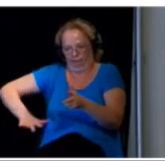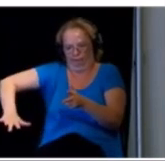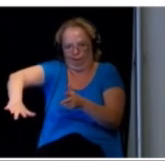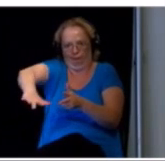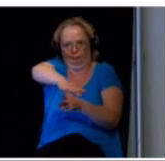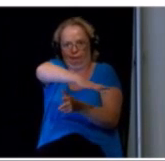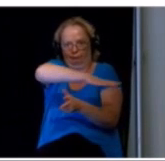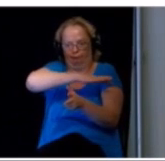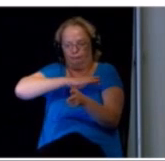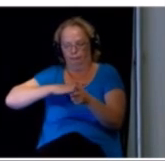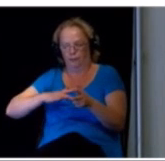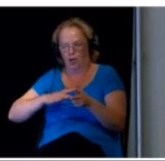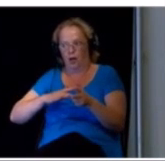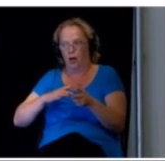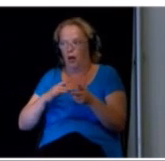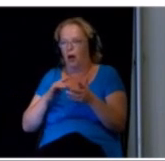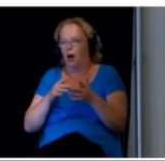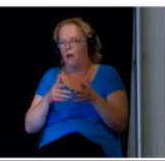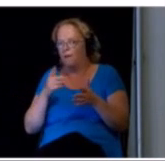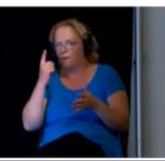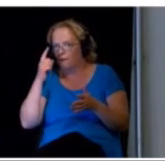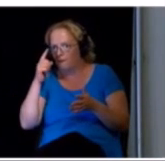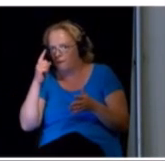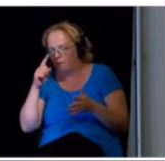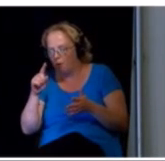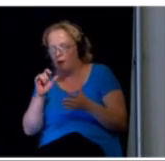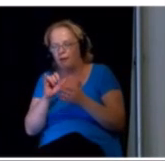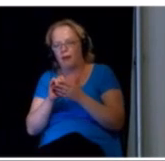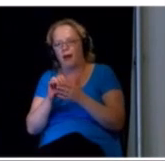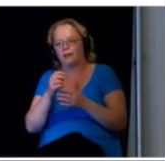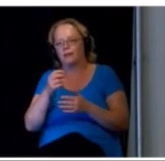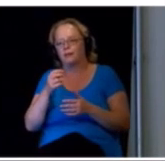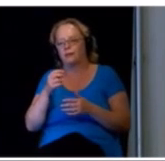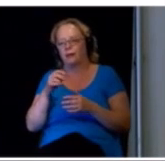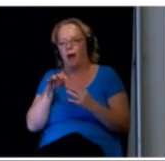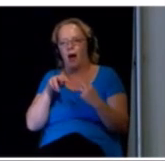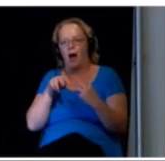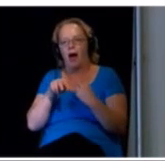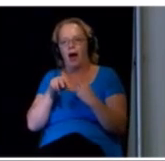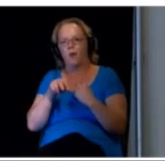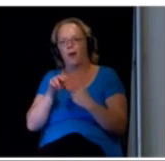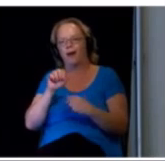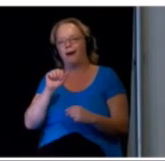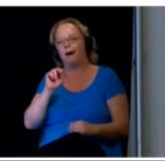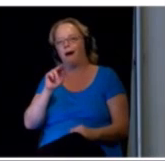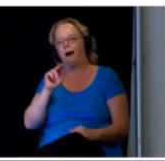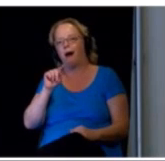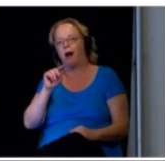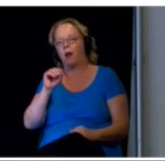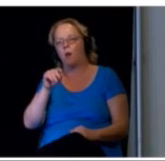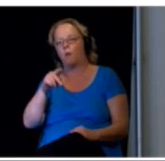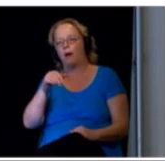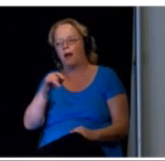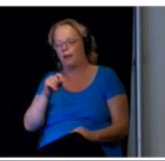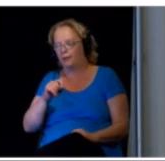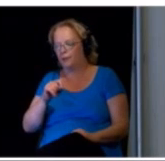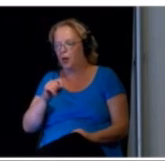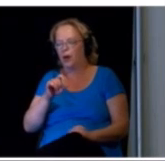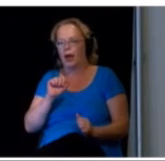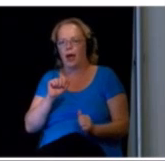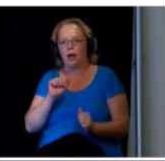do what we call sort of highway autopilot, as well as some cool features like auto